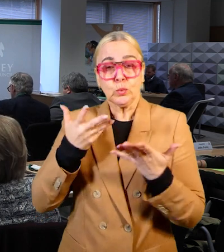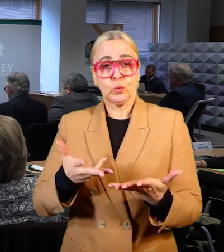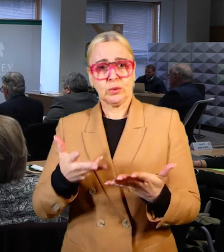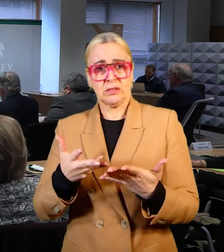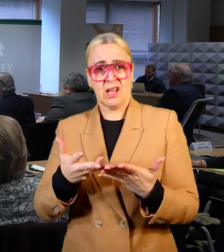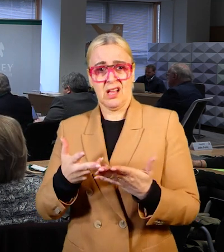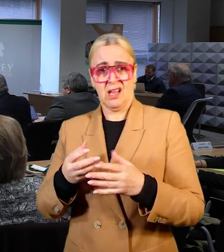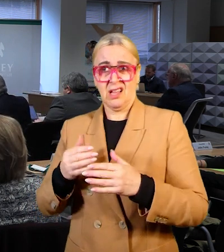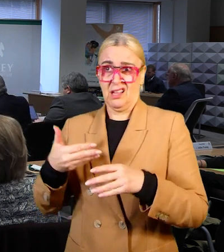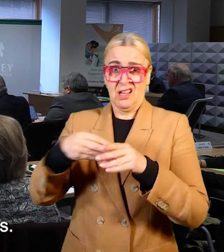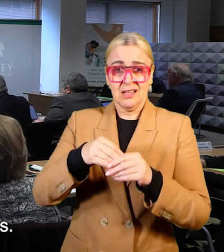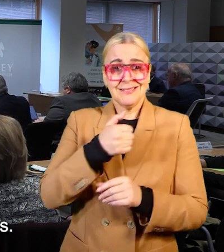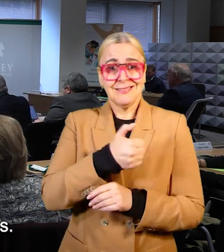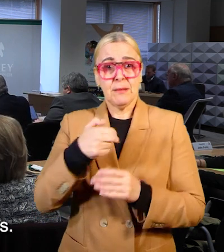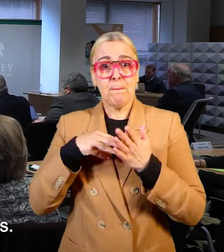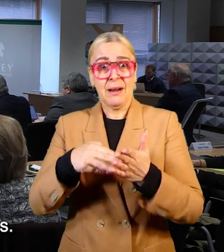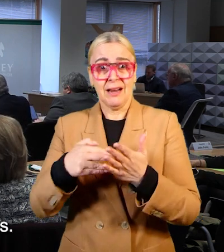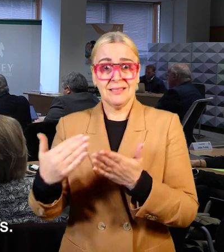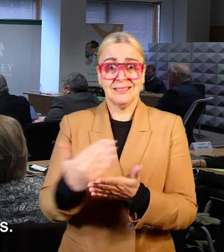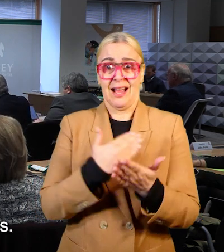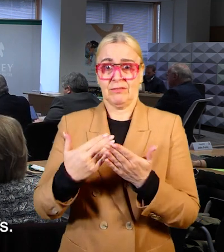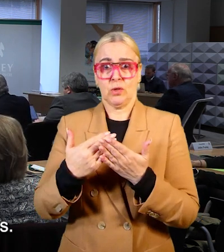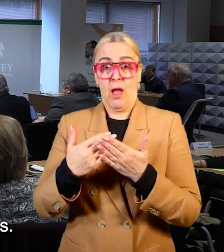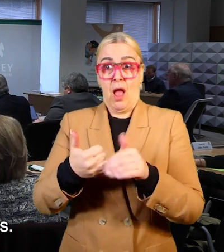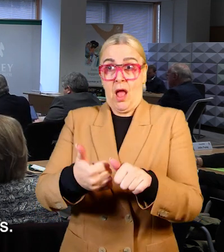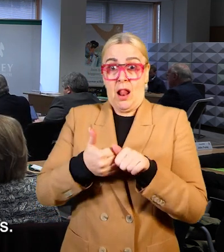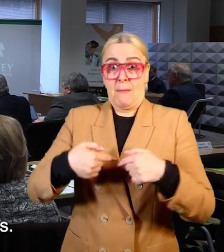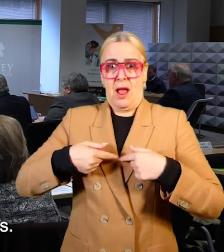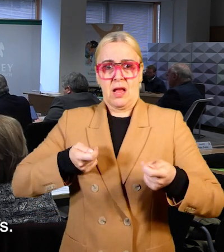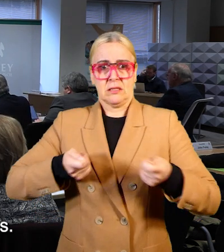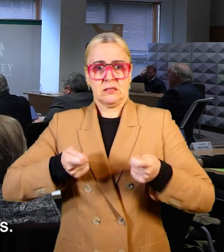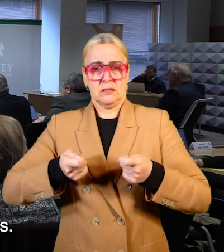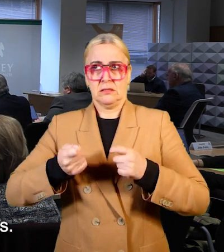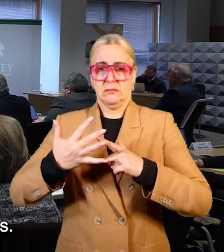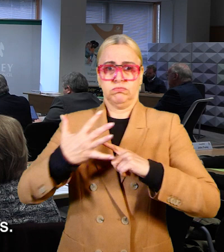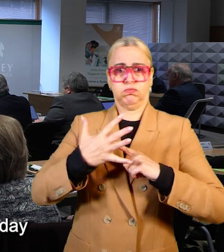more efficiently and to focus our resources on what really matters.